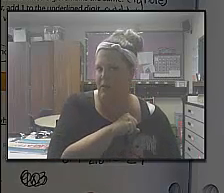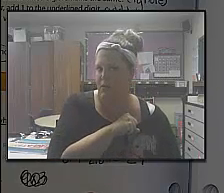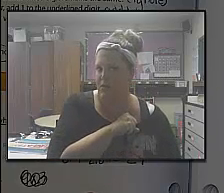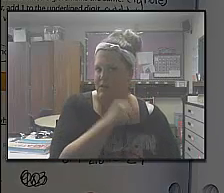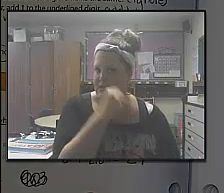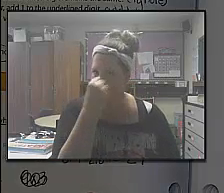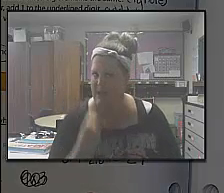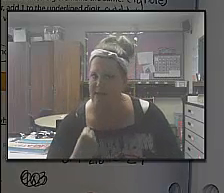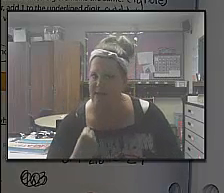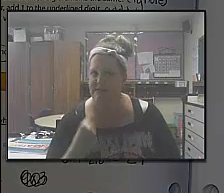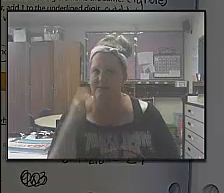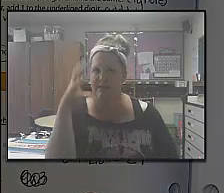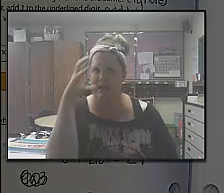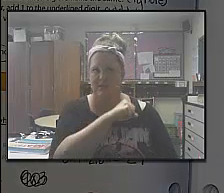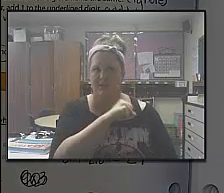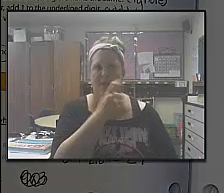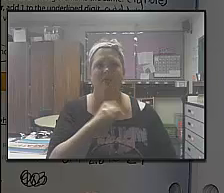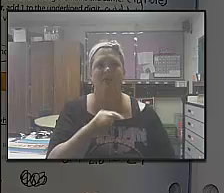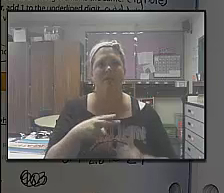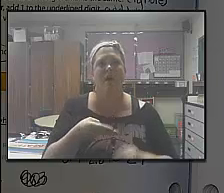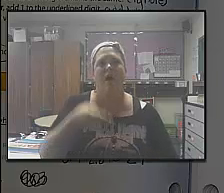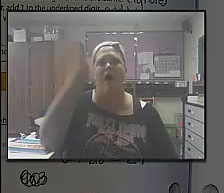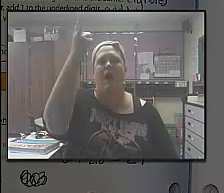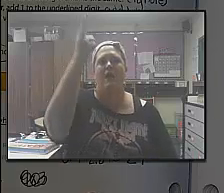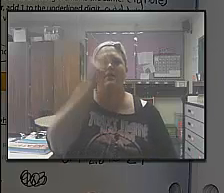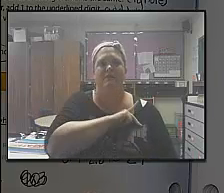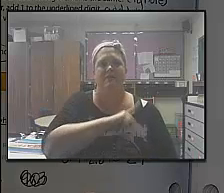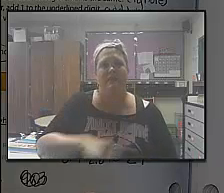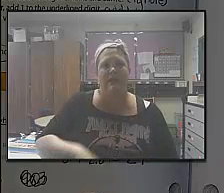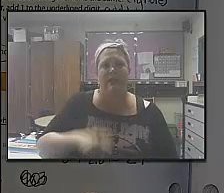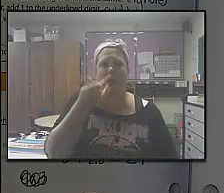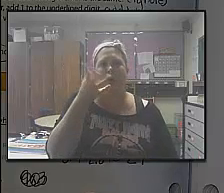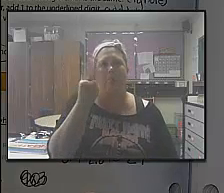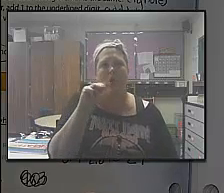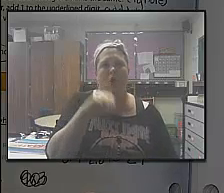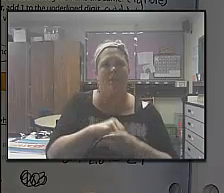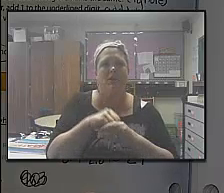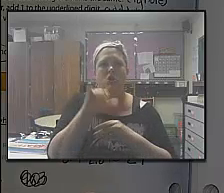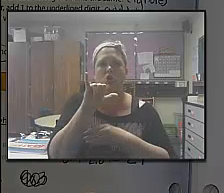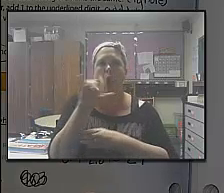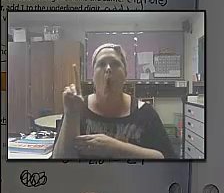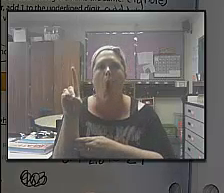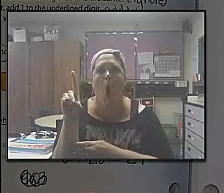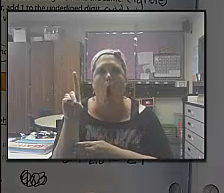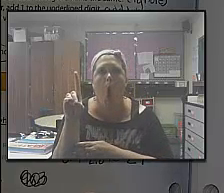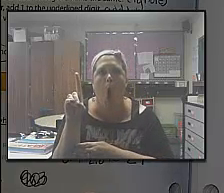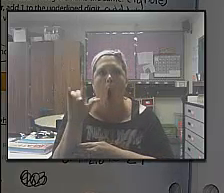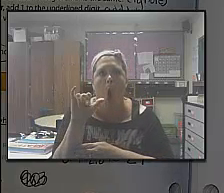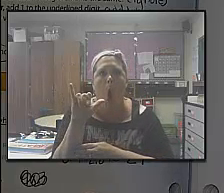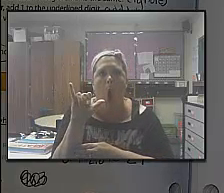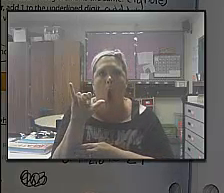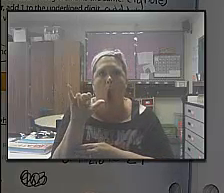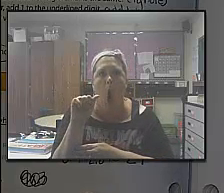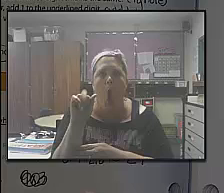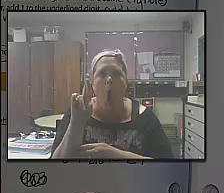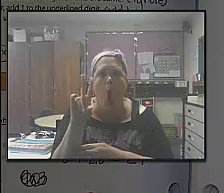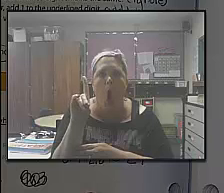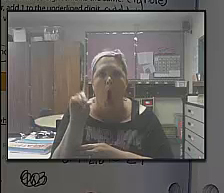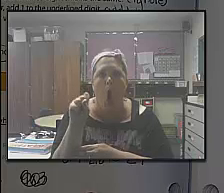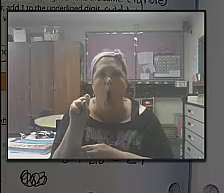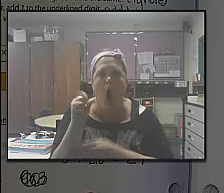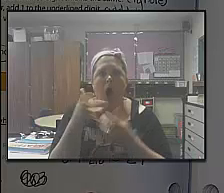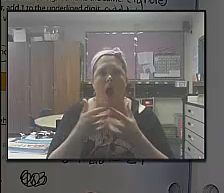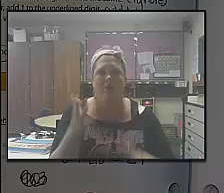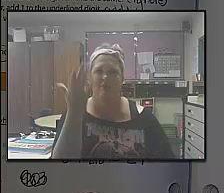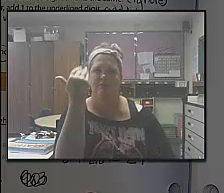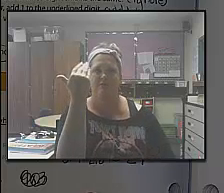Estimating is the other side. Now it's with subtraction. The height of the cavity estimate. Yards. 774 or 5 and